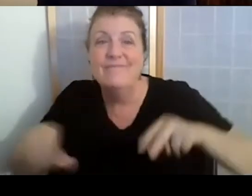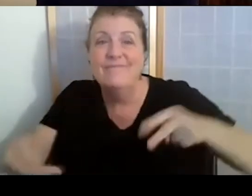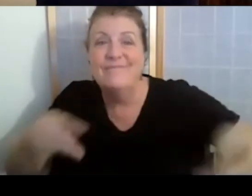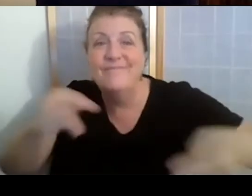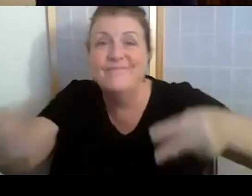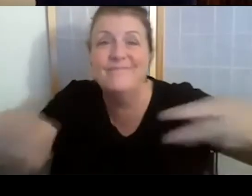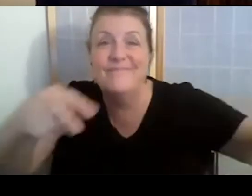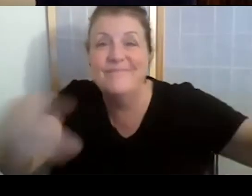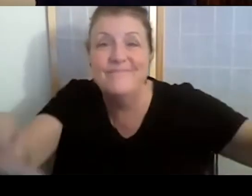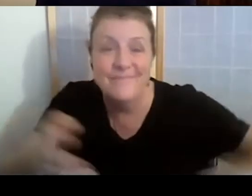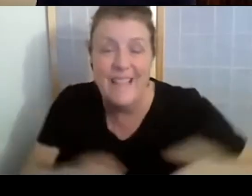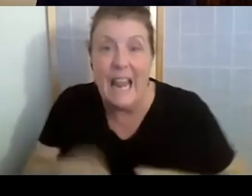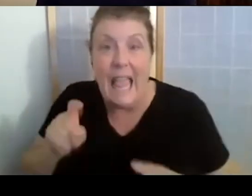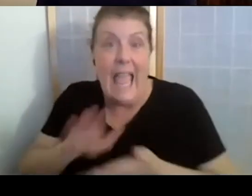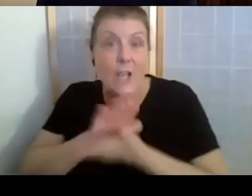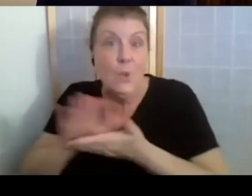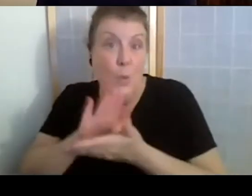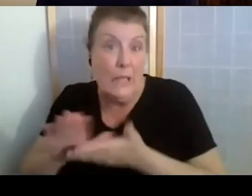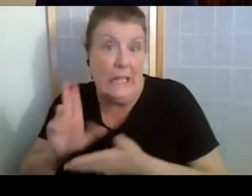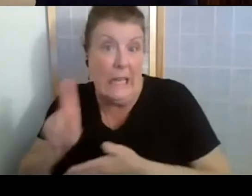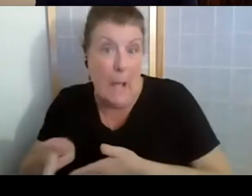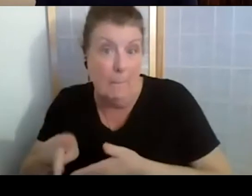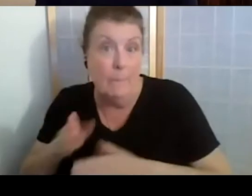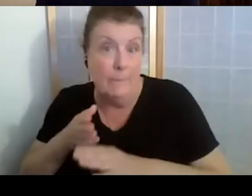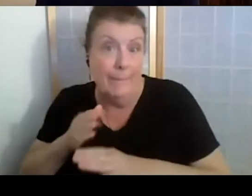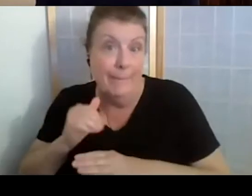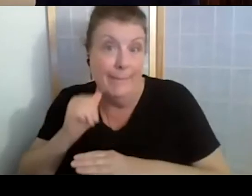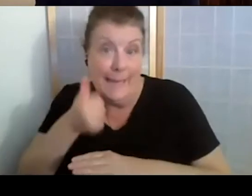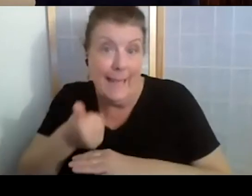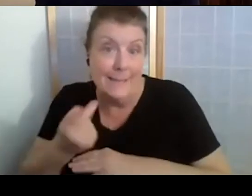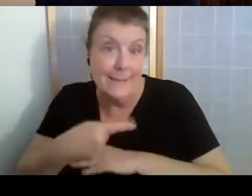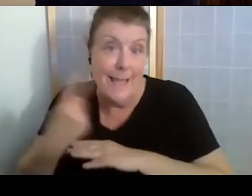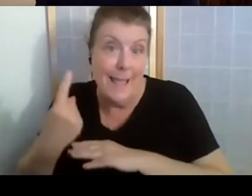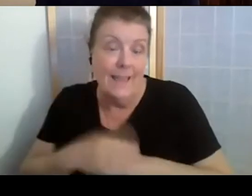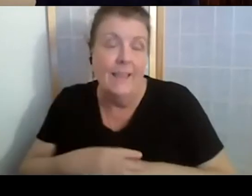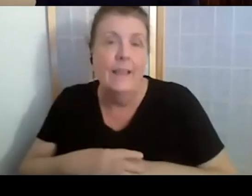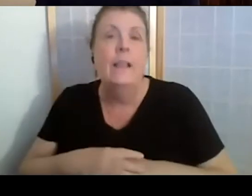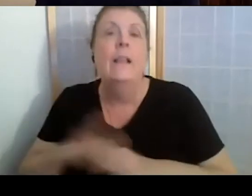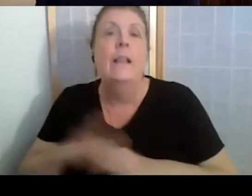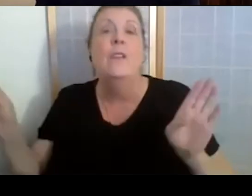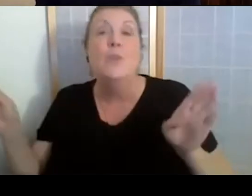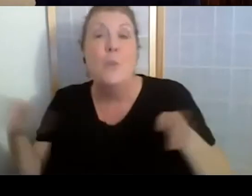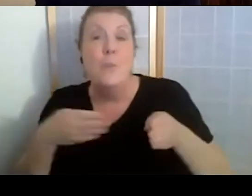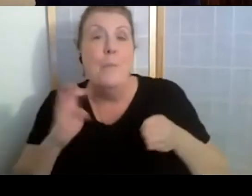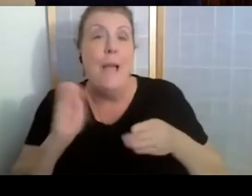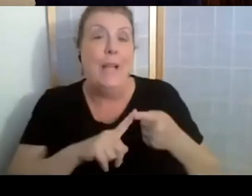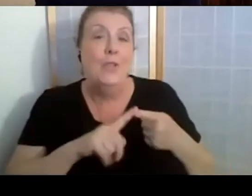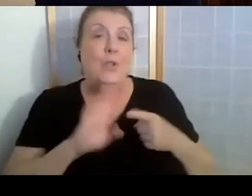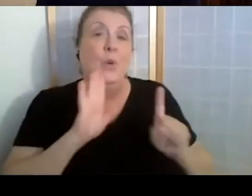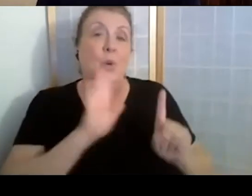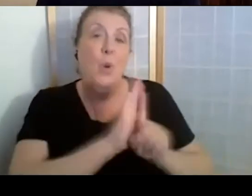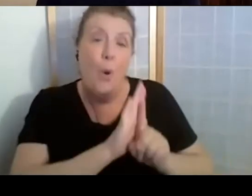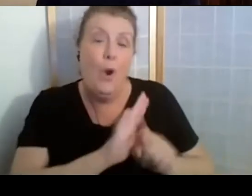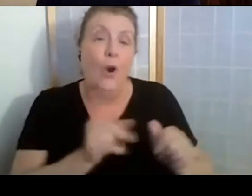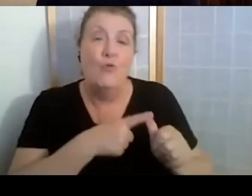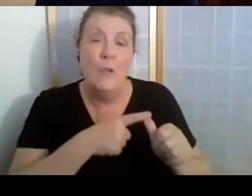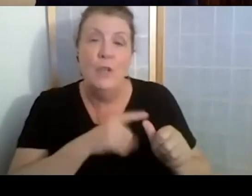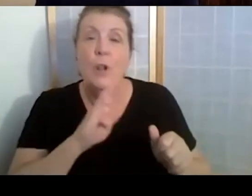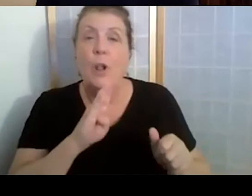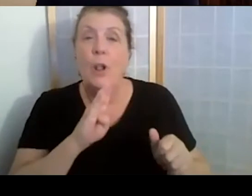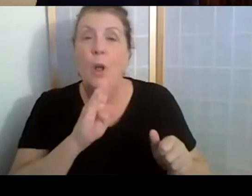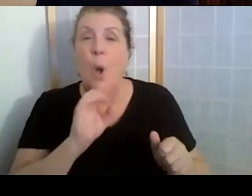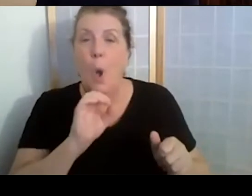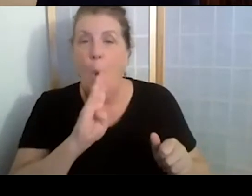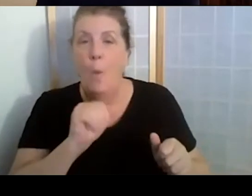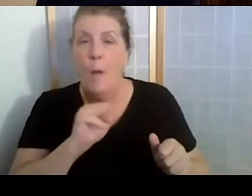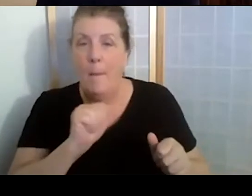Obama Mark Maron quote, which is, that's all well and good as long as there's not an iceberg coming. And